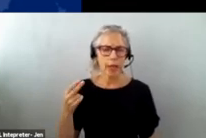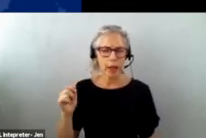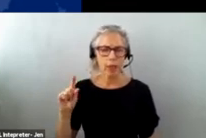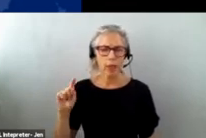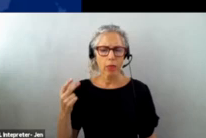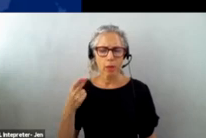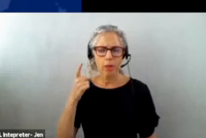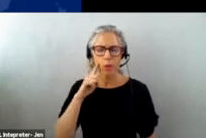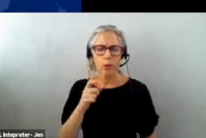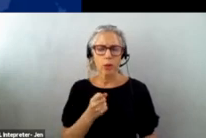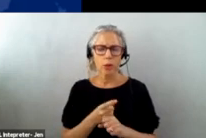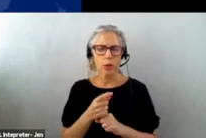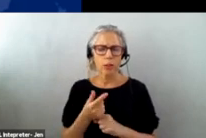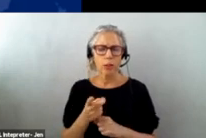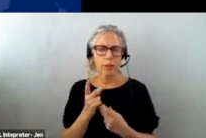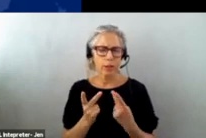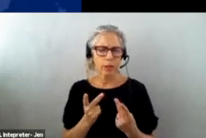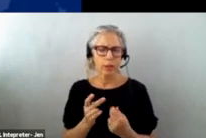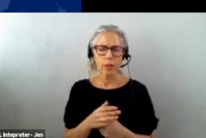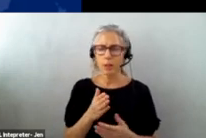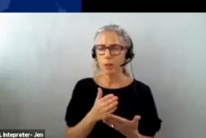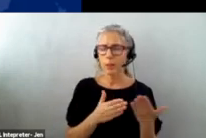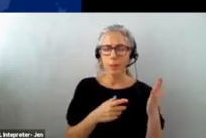any favorite programs that provide some lessons learned?